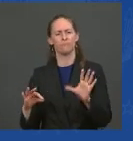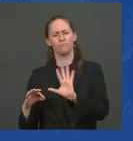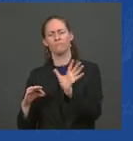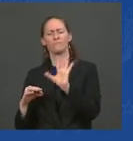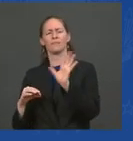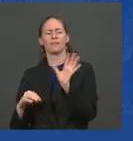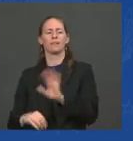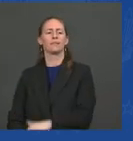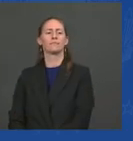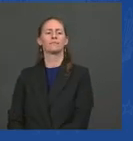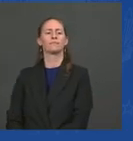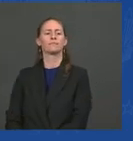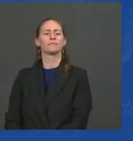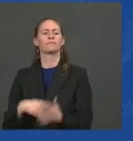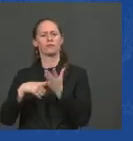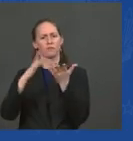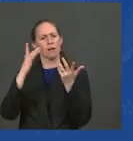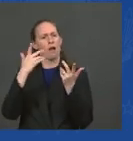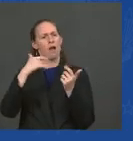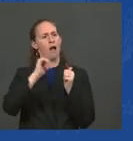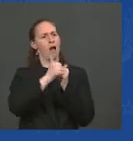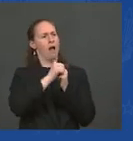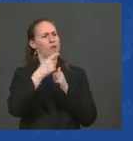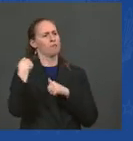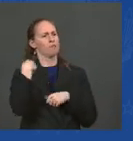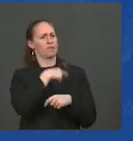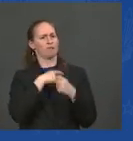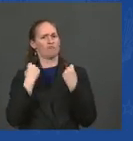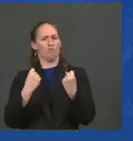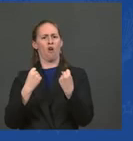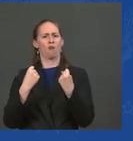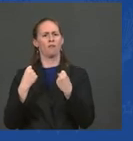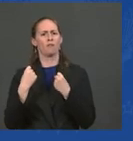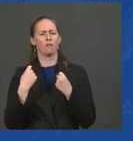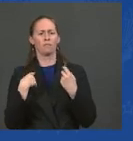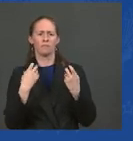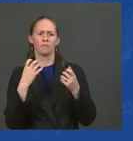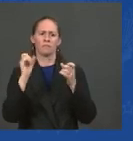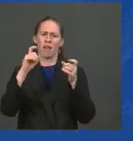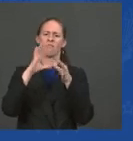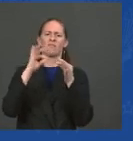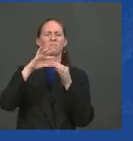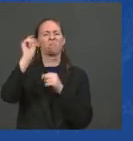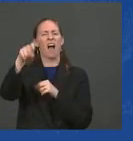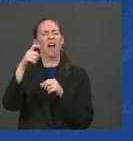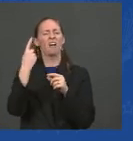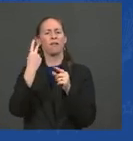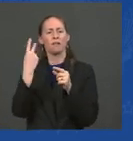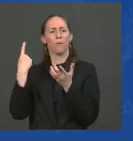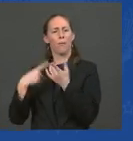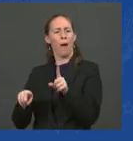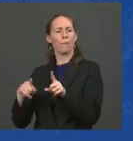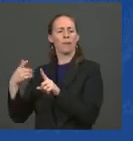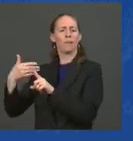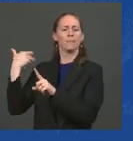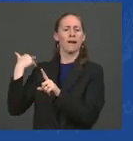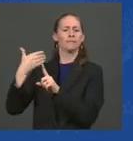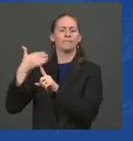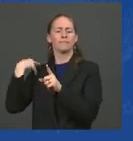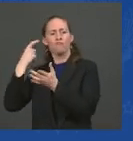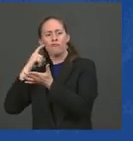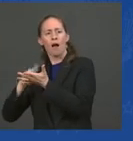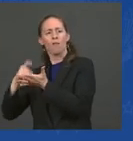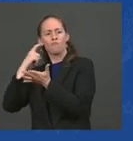speak honestly about the past and uphold the truth and strive to improve.